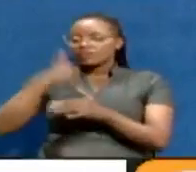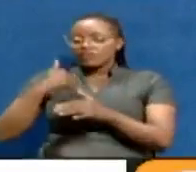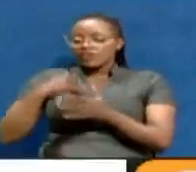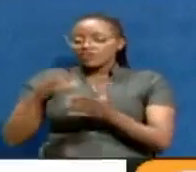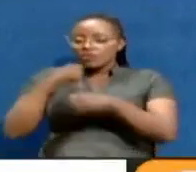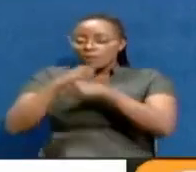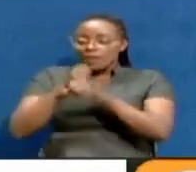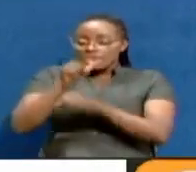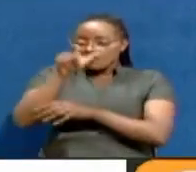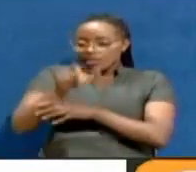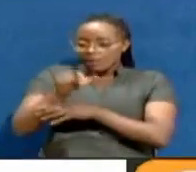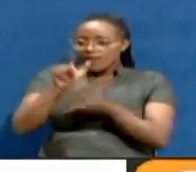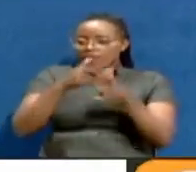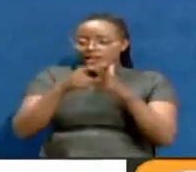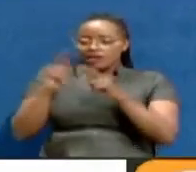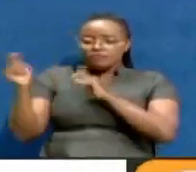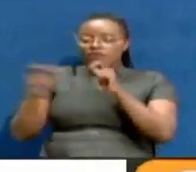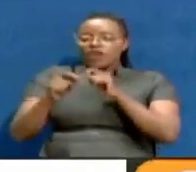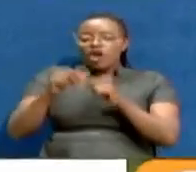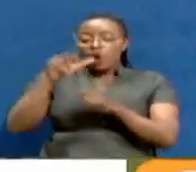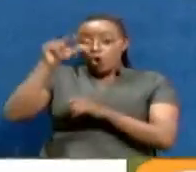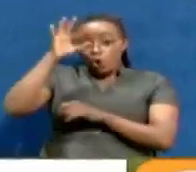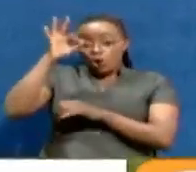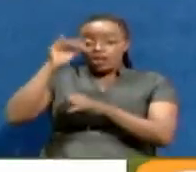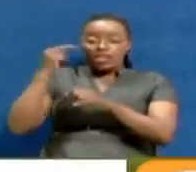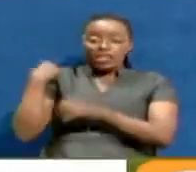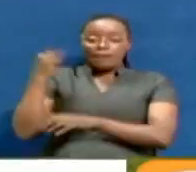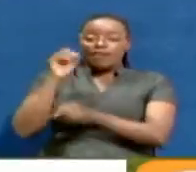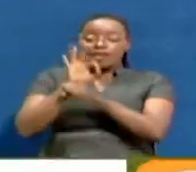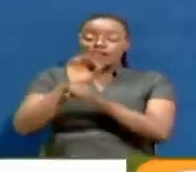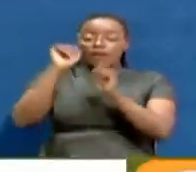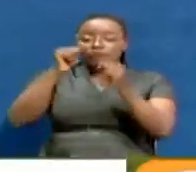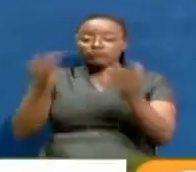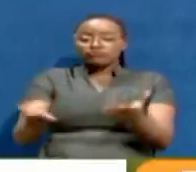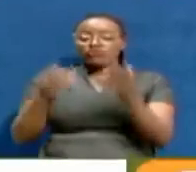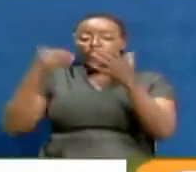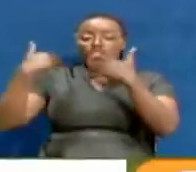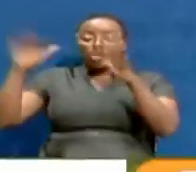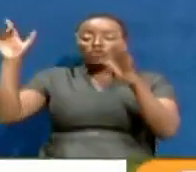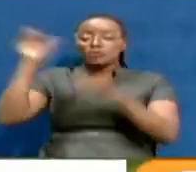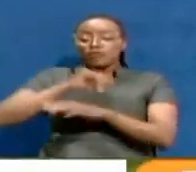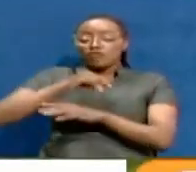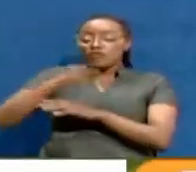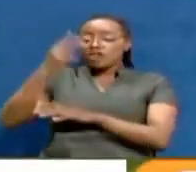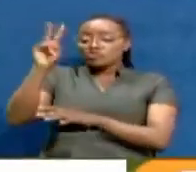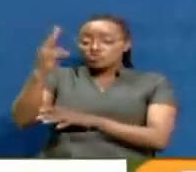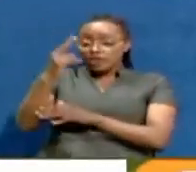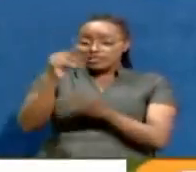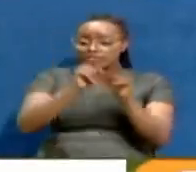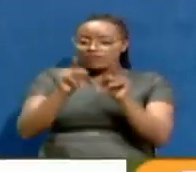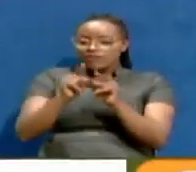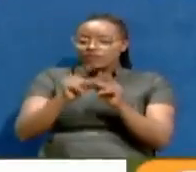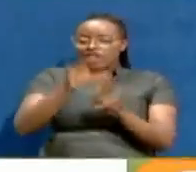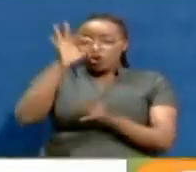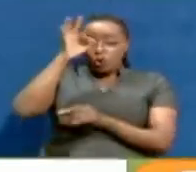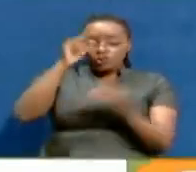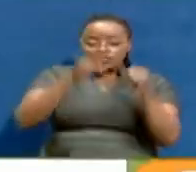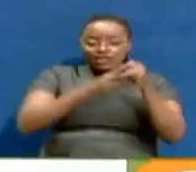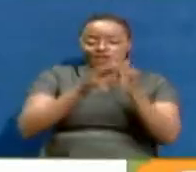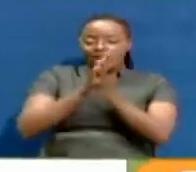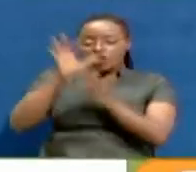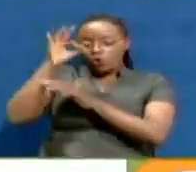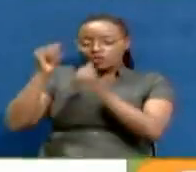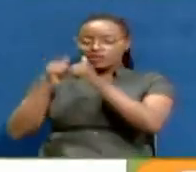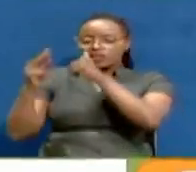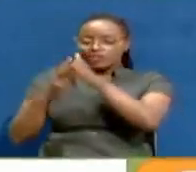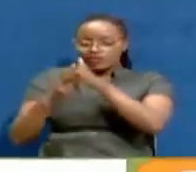to making the cut, then he bogeyed hole number 13. He would have done better had he not lost the ball twice at hole number 7 and hole number 13. His